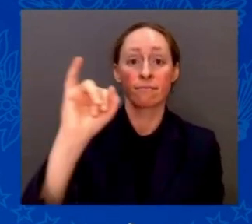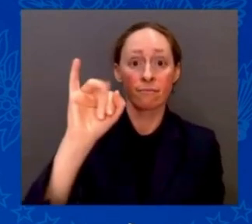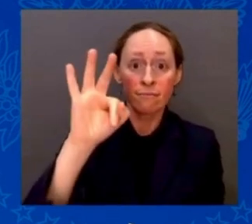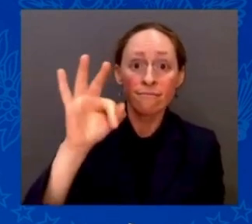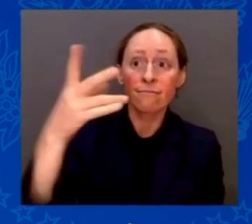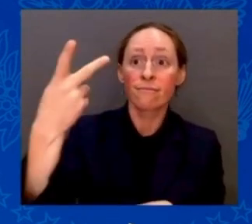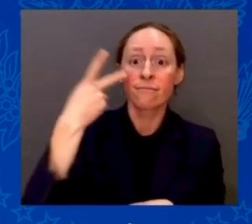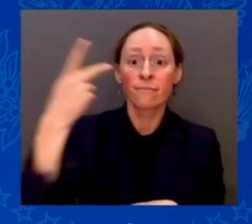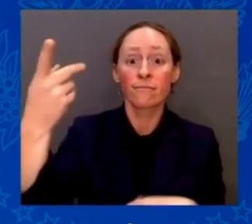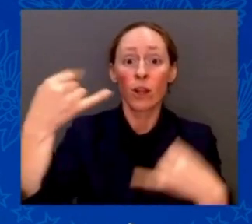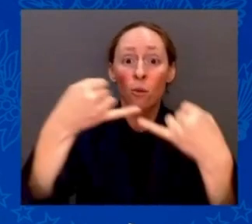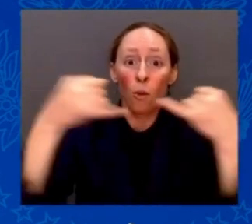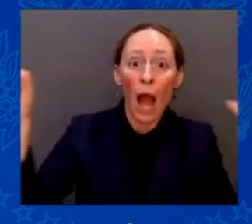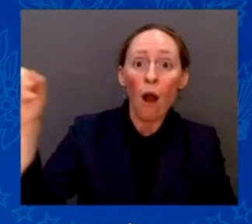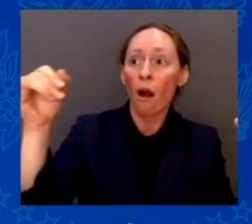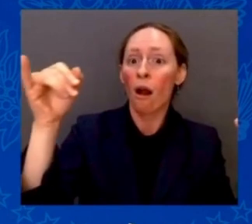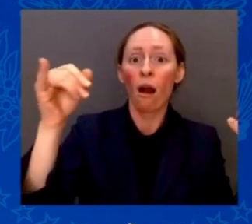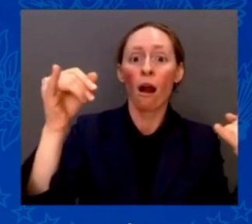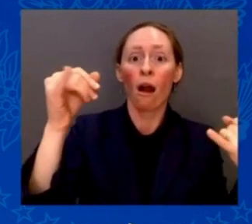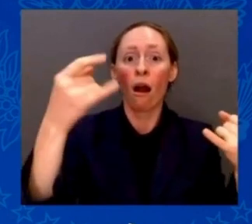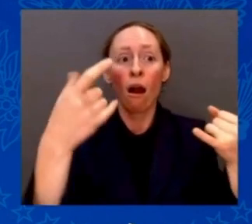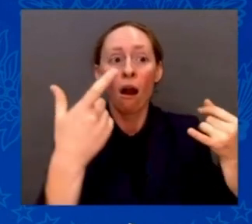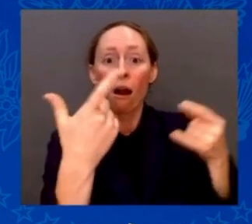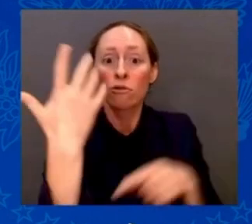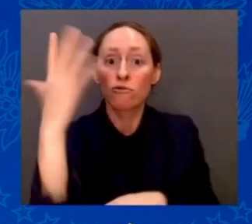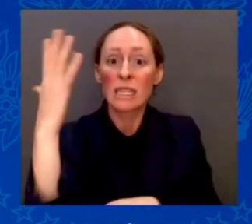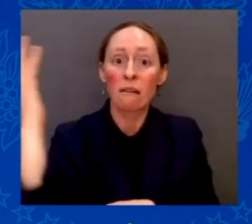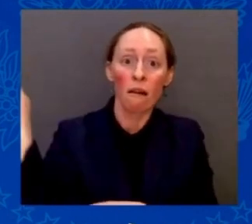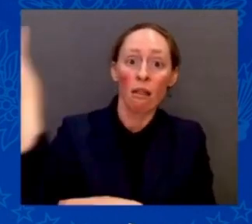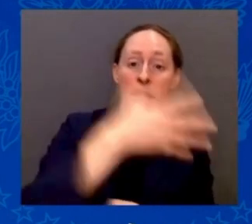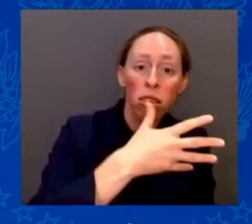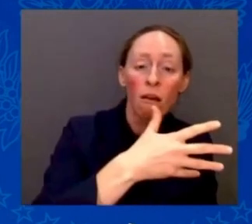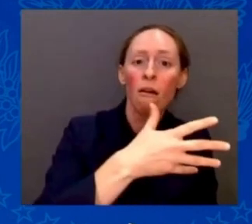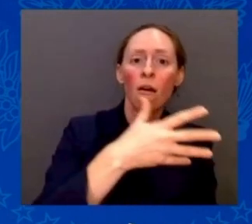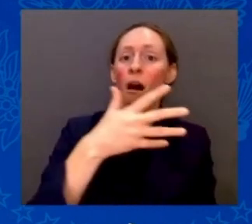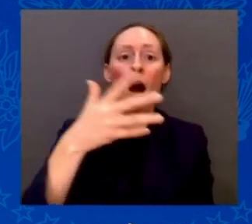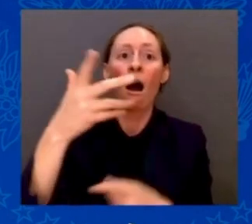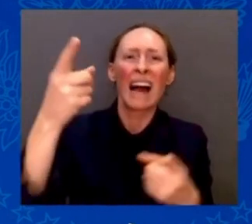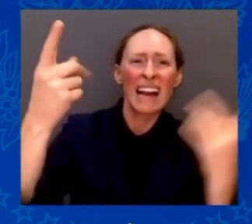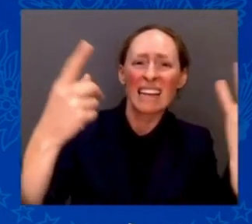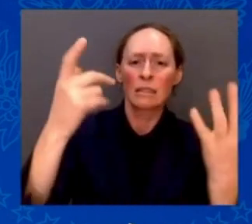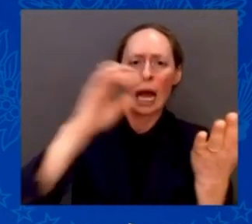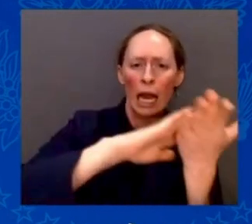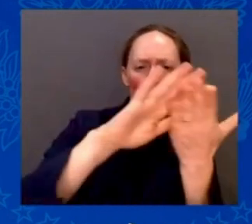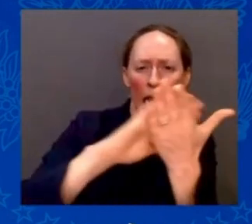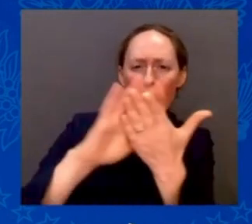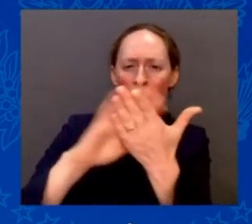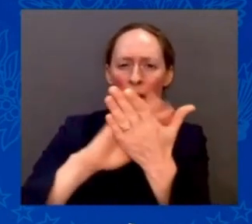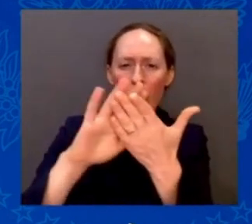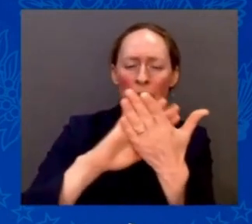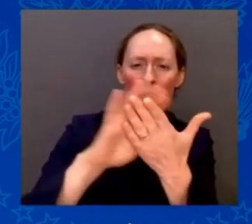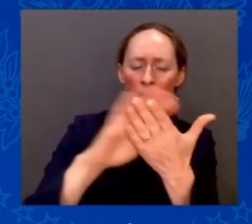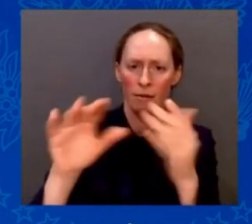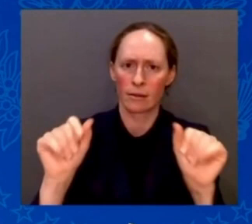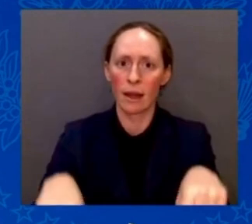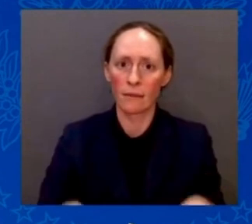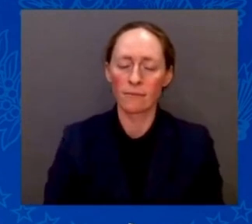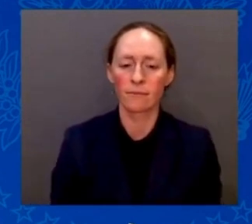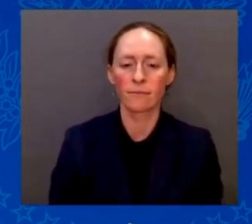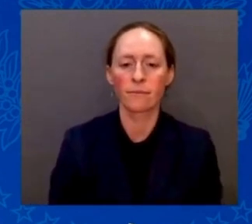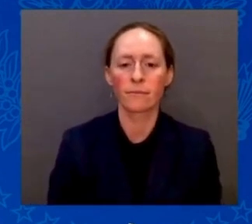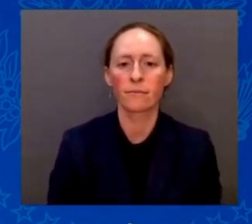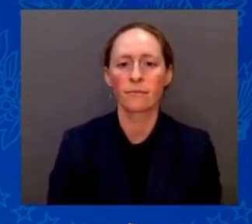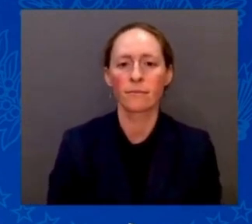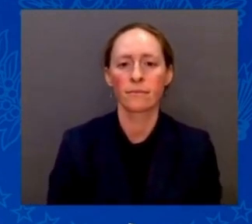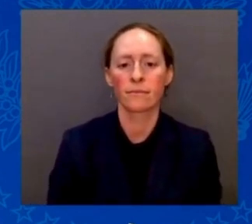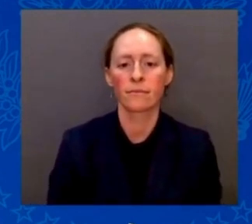is that exists out there. That's what it ends up being when one of those wires come down. And this funding